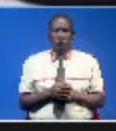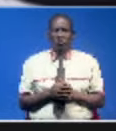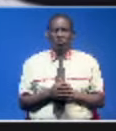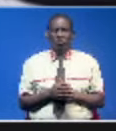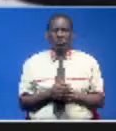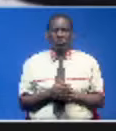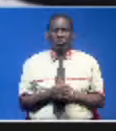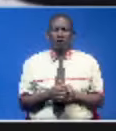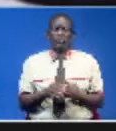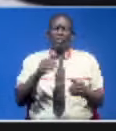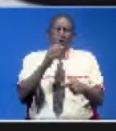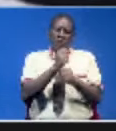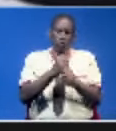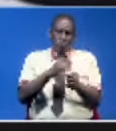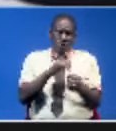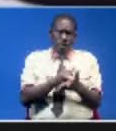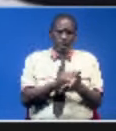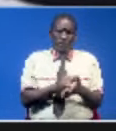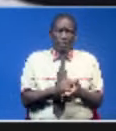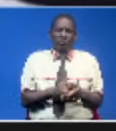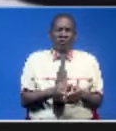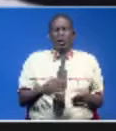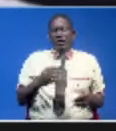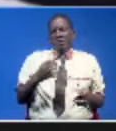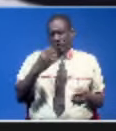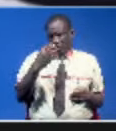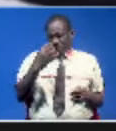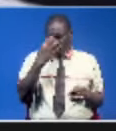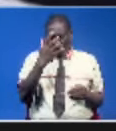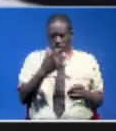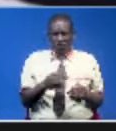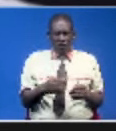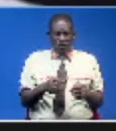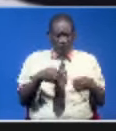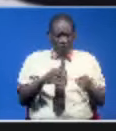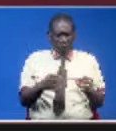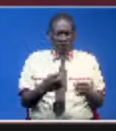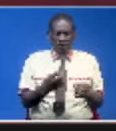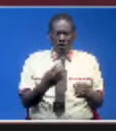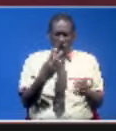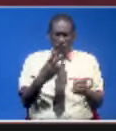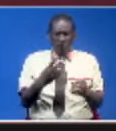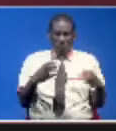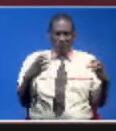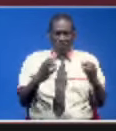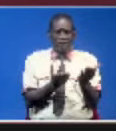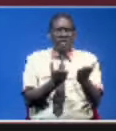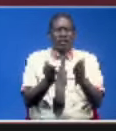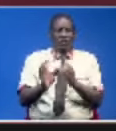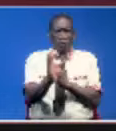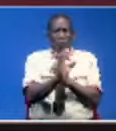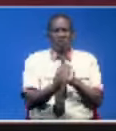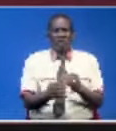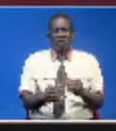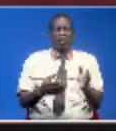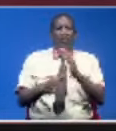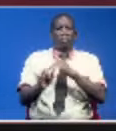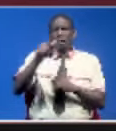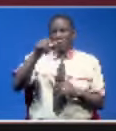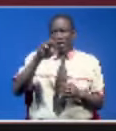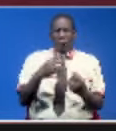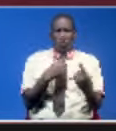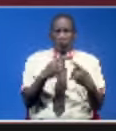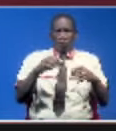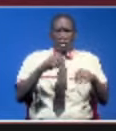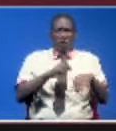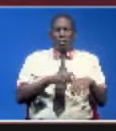In so doing, he put the party at the service of the country. The former Prime Minister was speaking during the